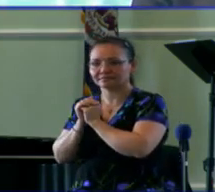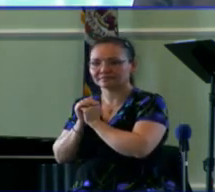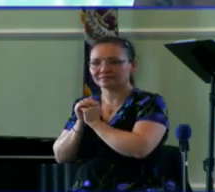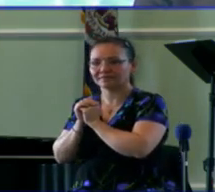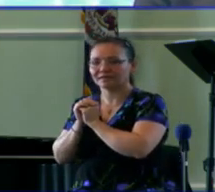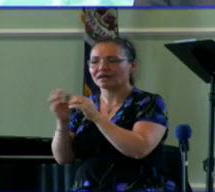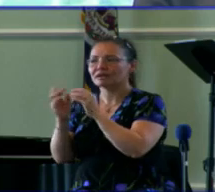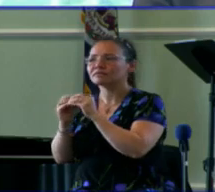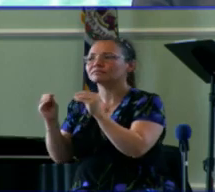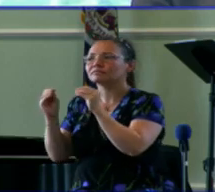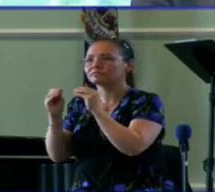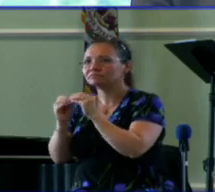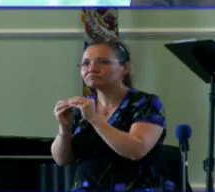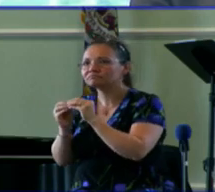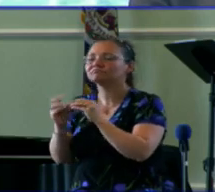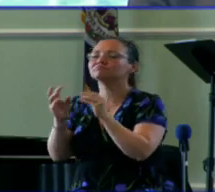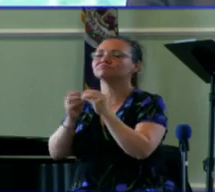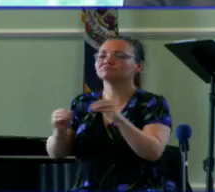More and more,